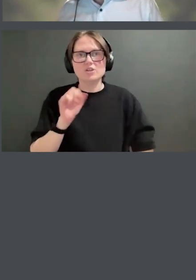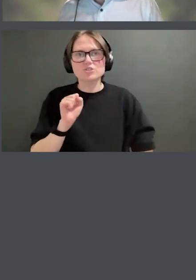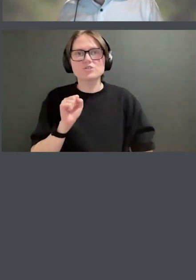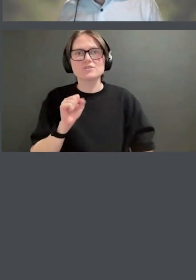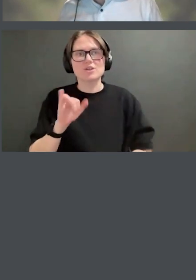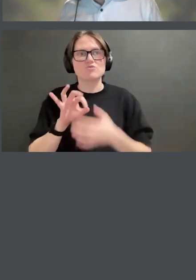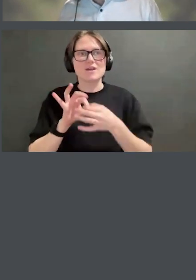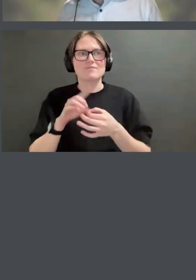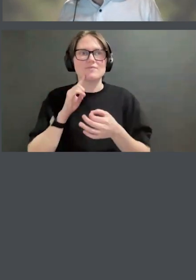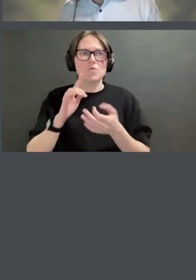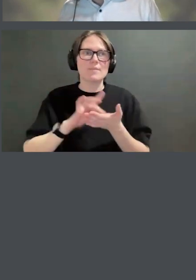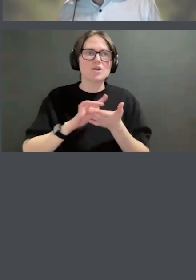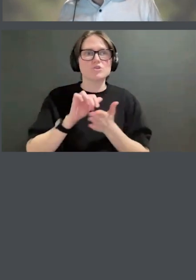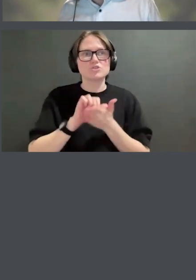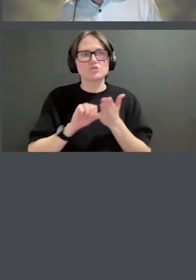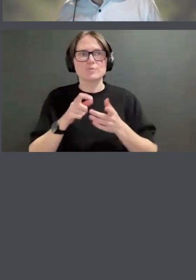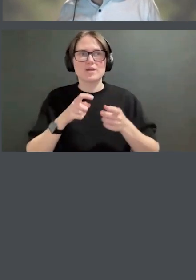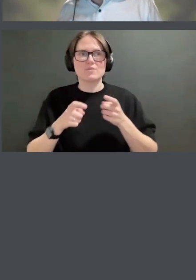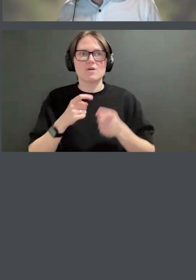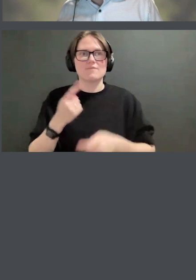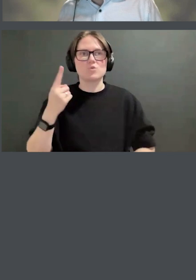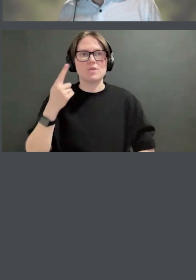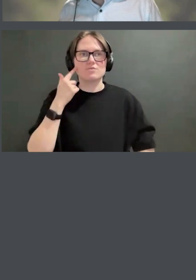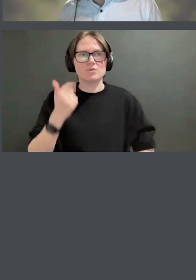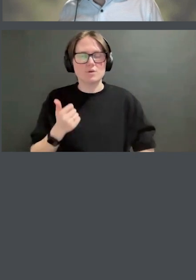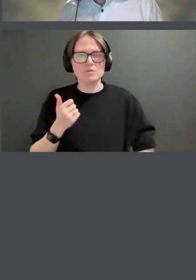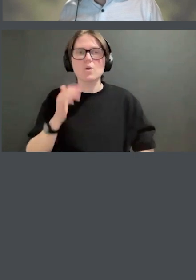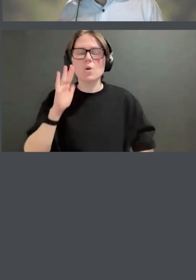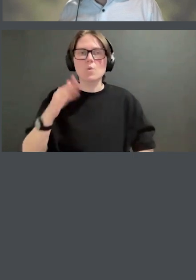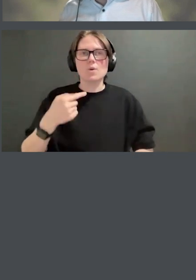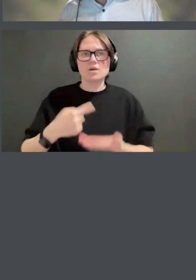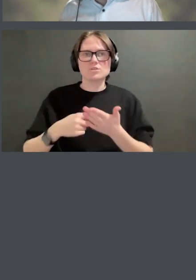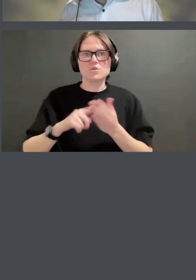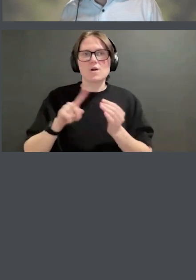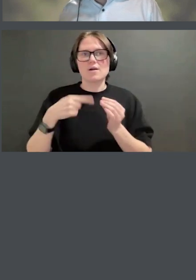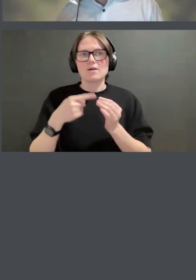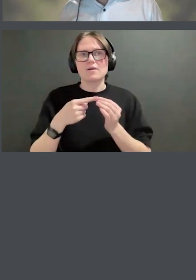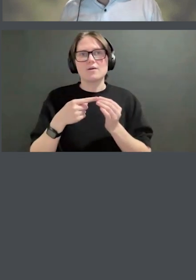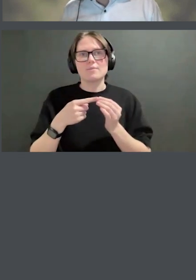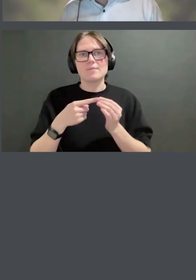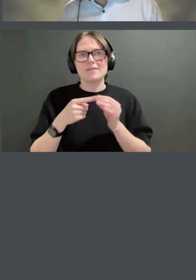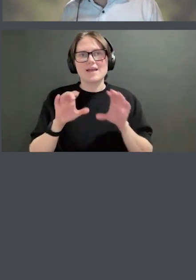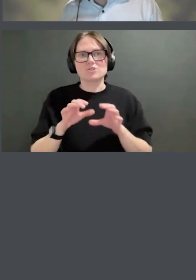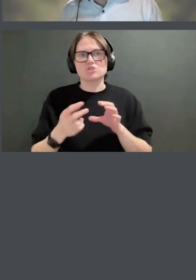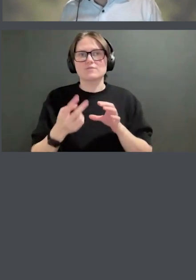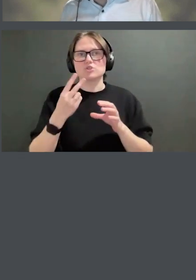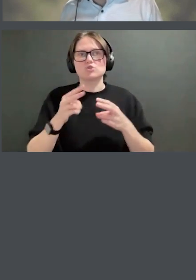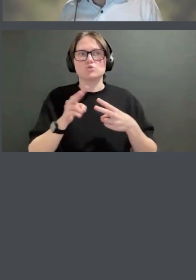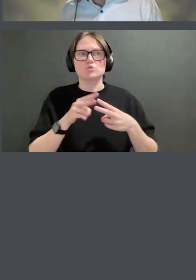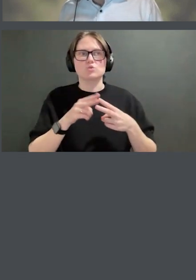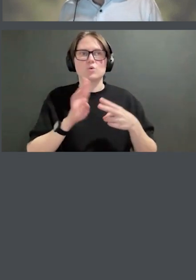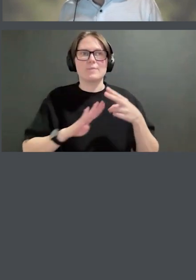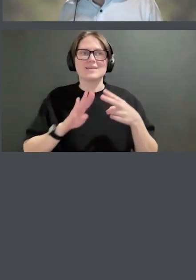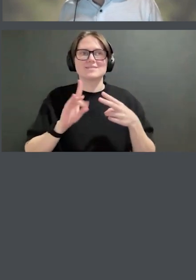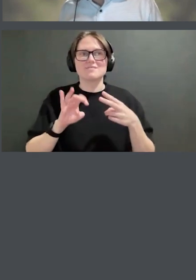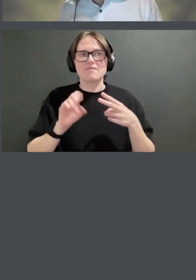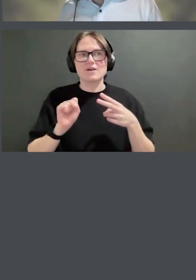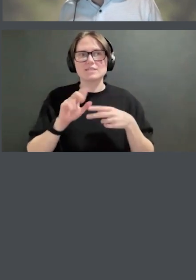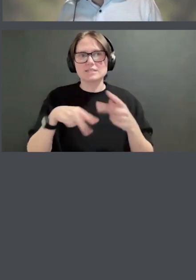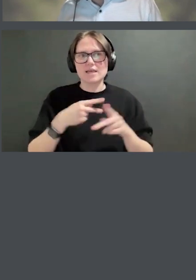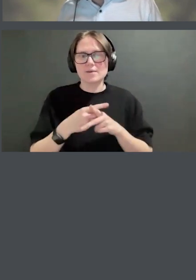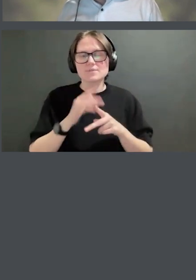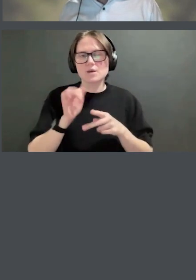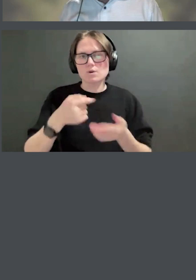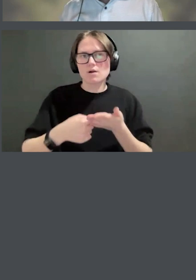We're going to talk about the mechanisms of action of the two basic device types that we're talking about, and